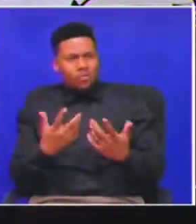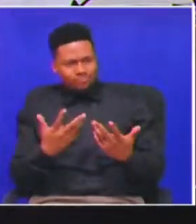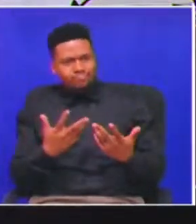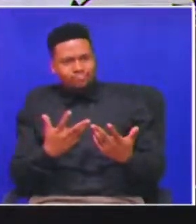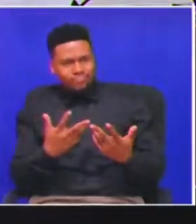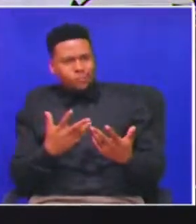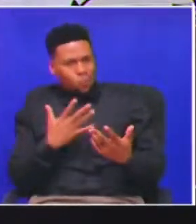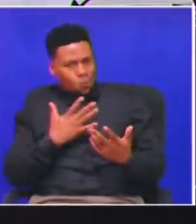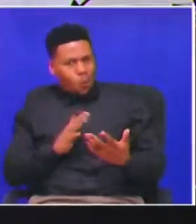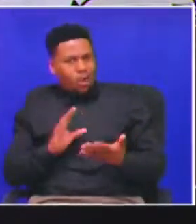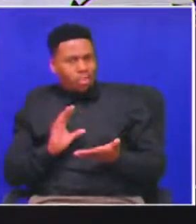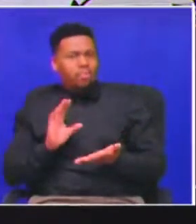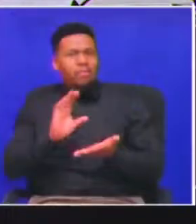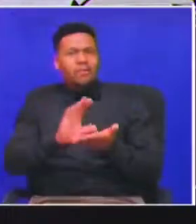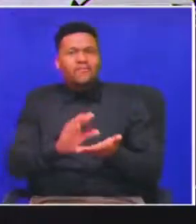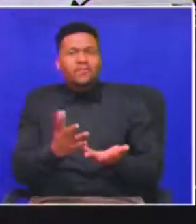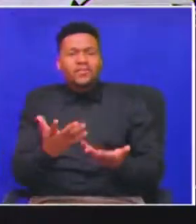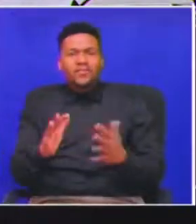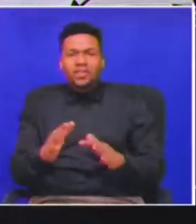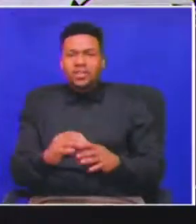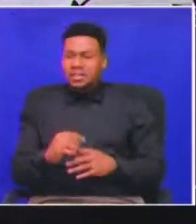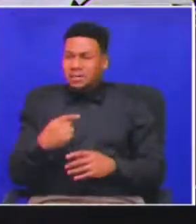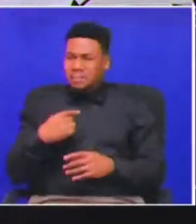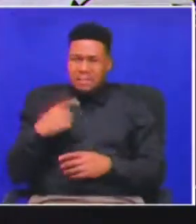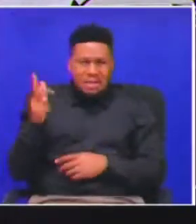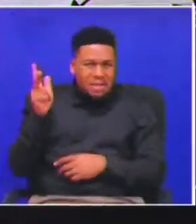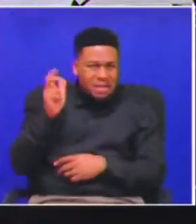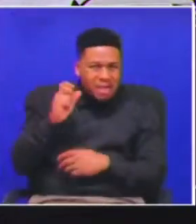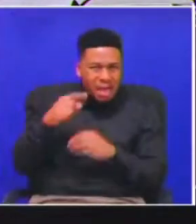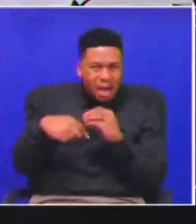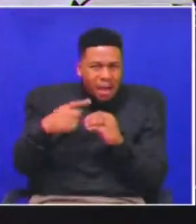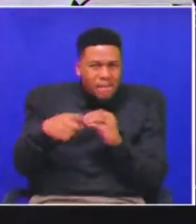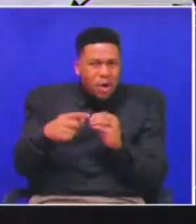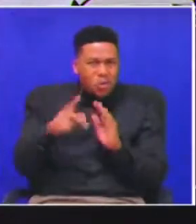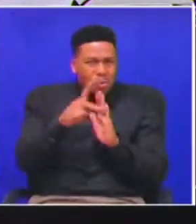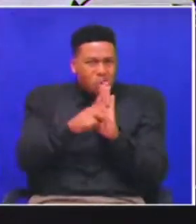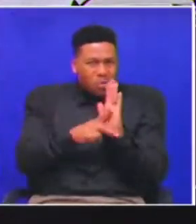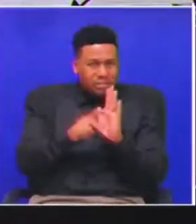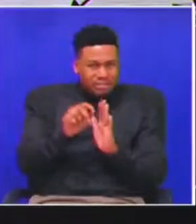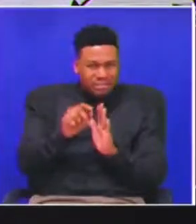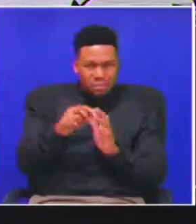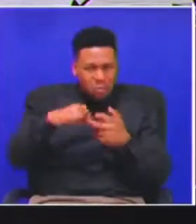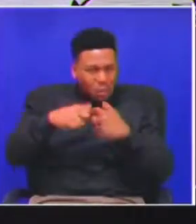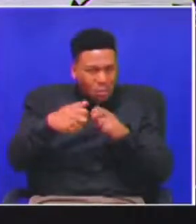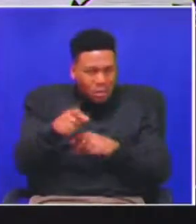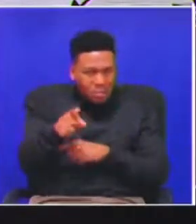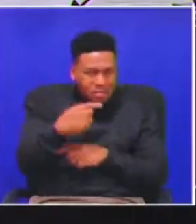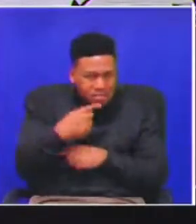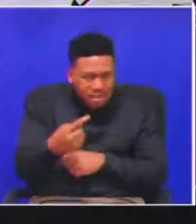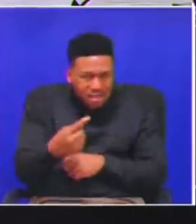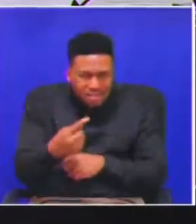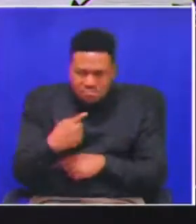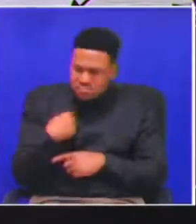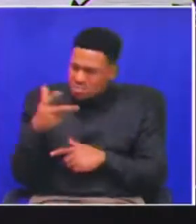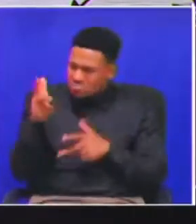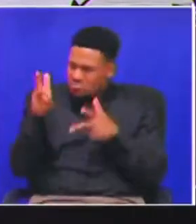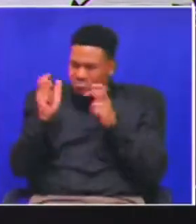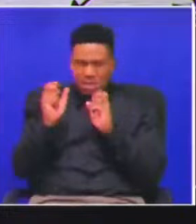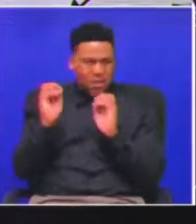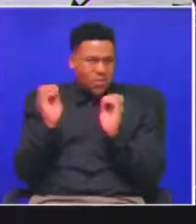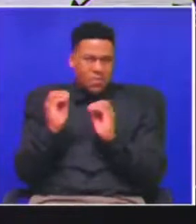word have I heard about what you are saying. And recently we went to